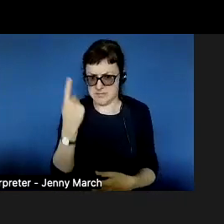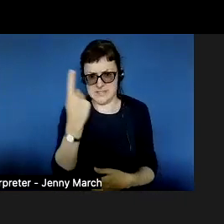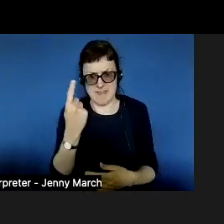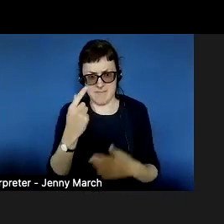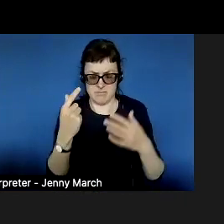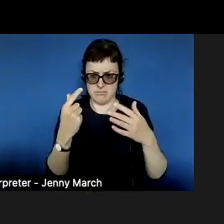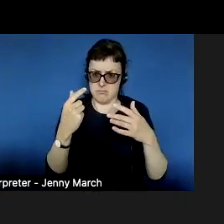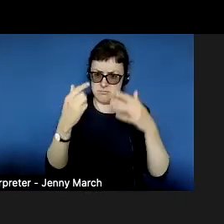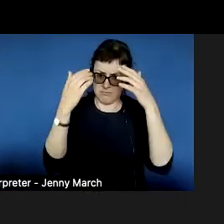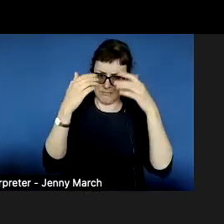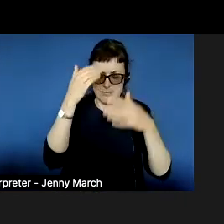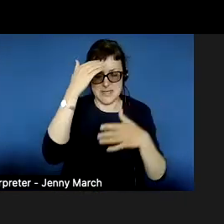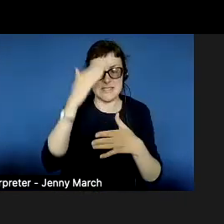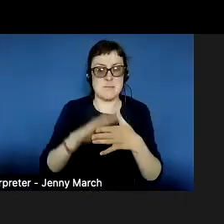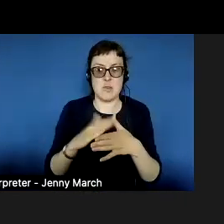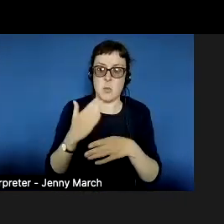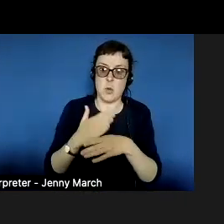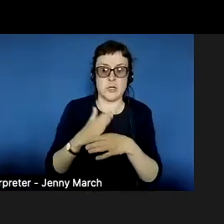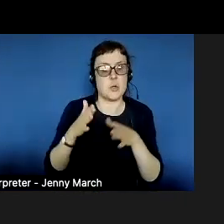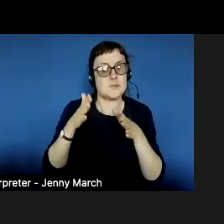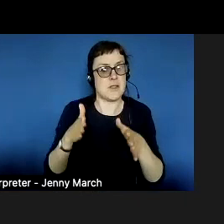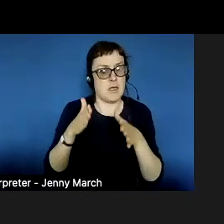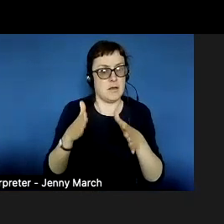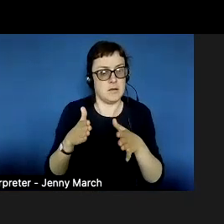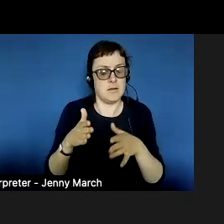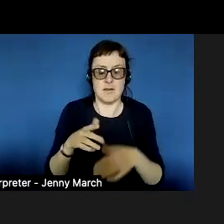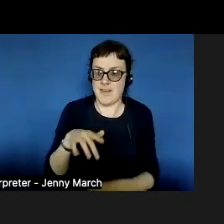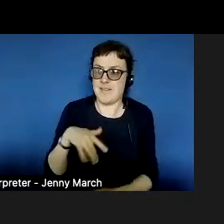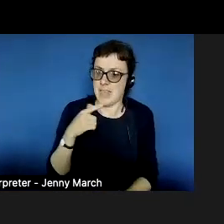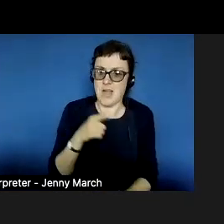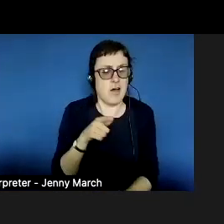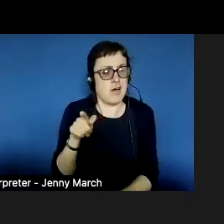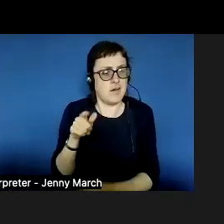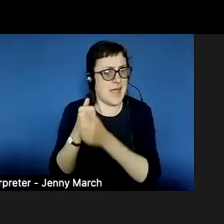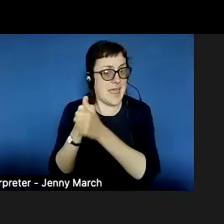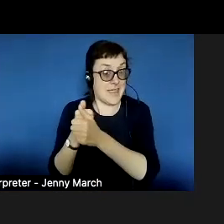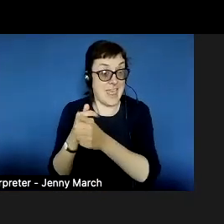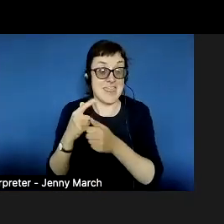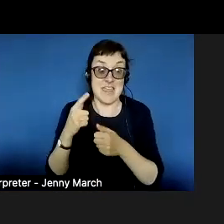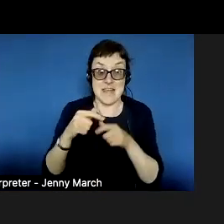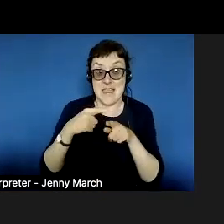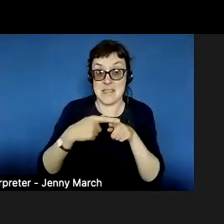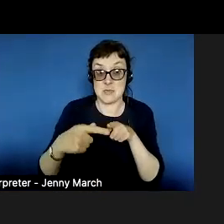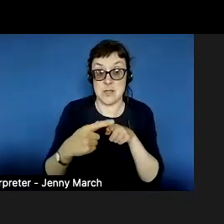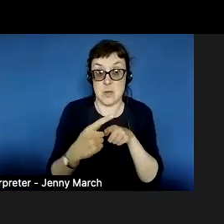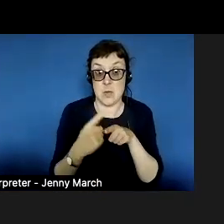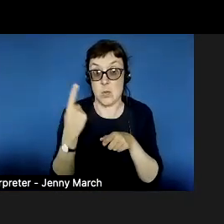he's worked in lots of hospitals as well, and so he did feel like an ally. Then the following week we had our first